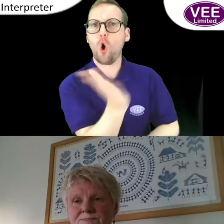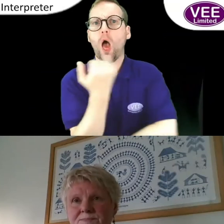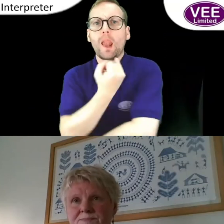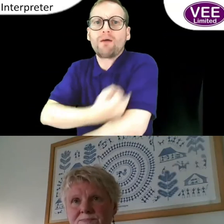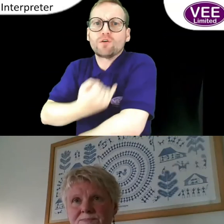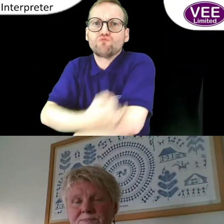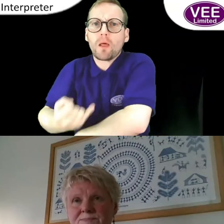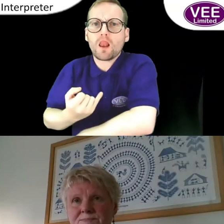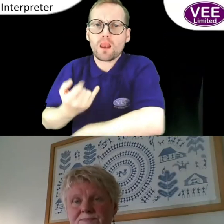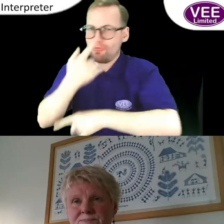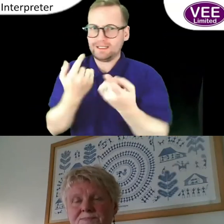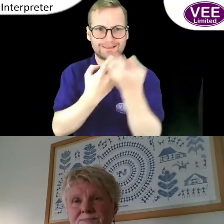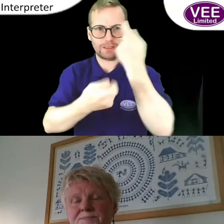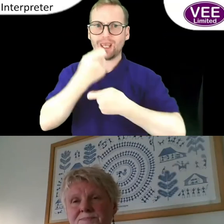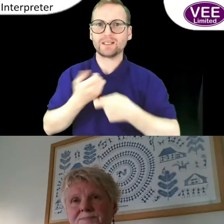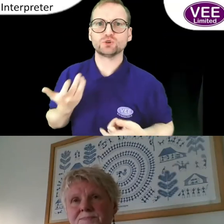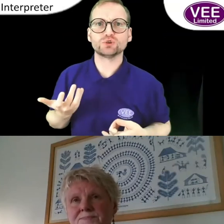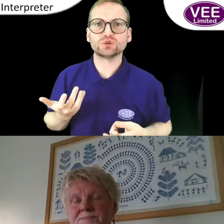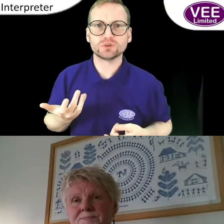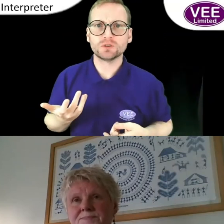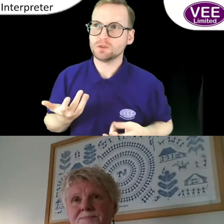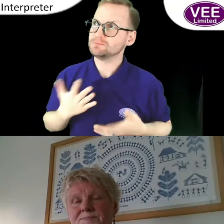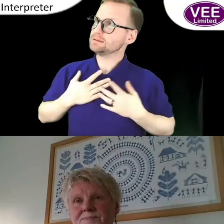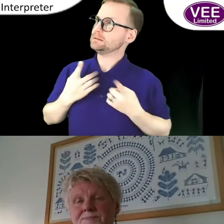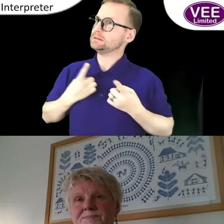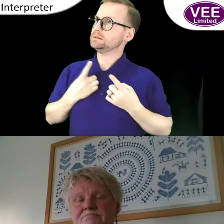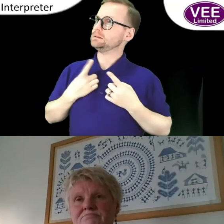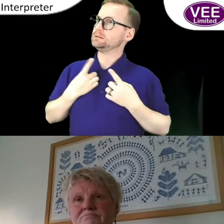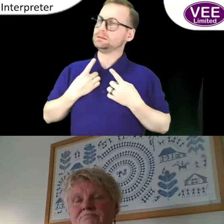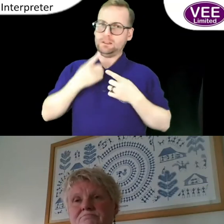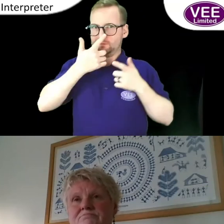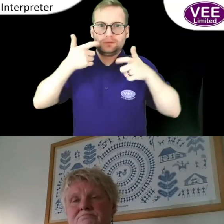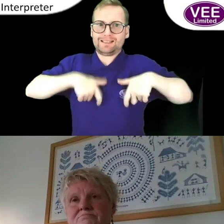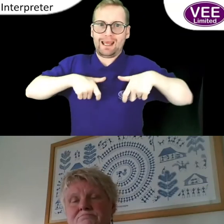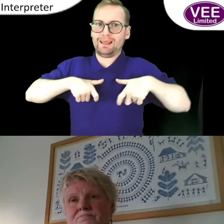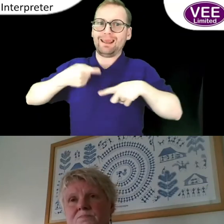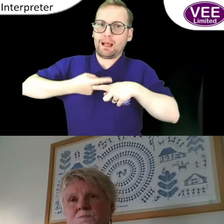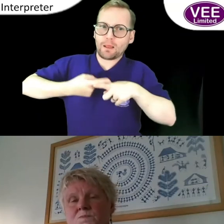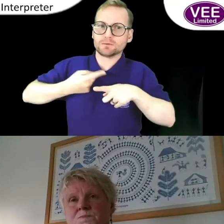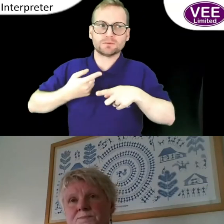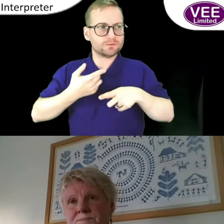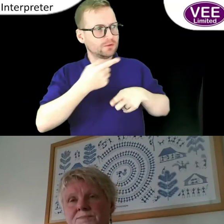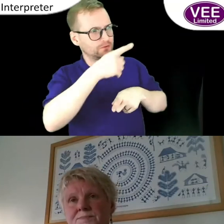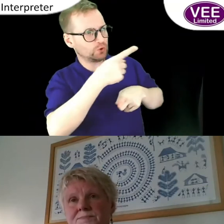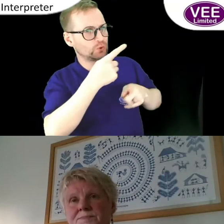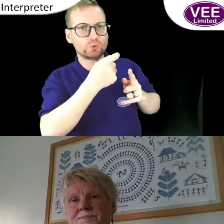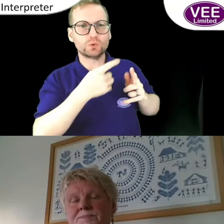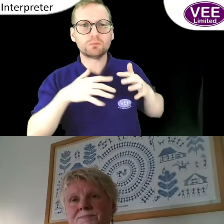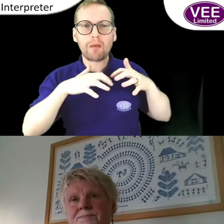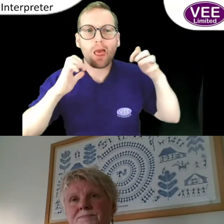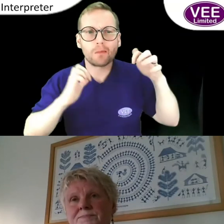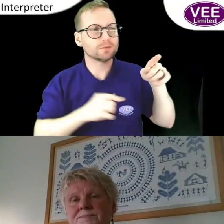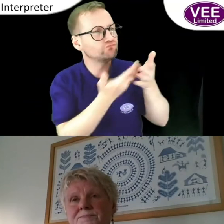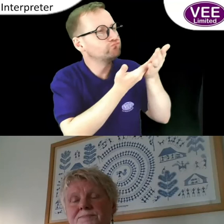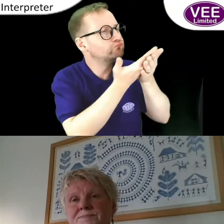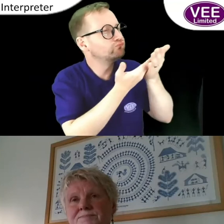in the government, whatever government it is, it's very easy to sit in their offices to think of policies, but real life is